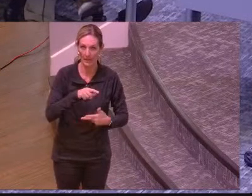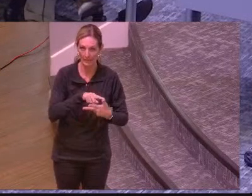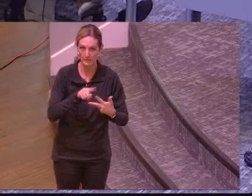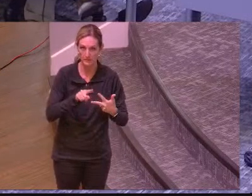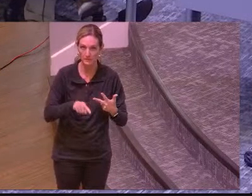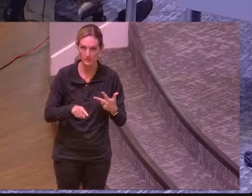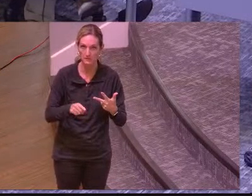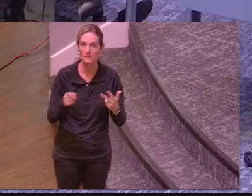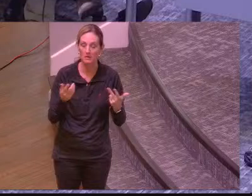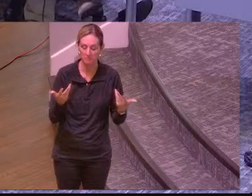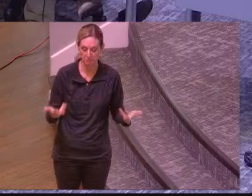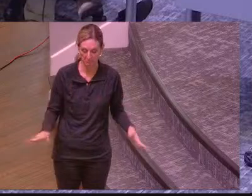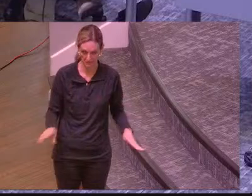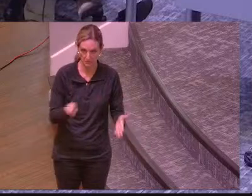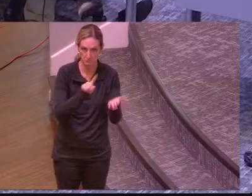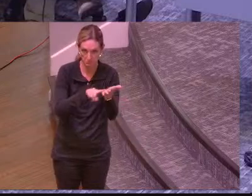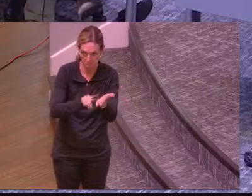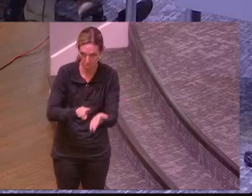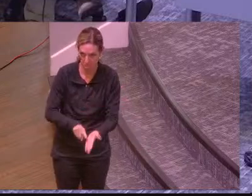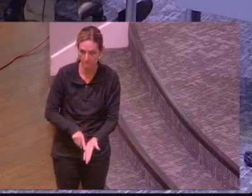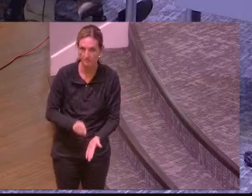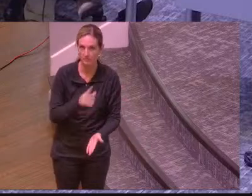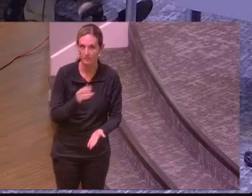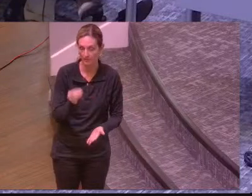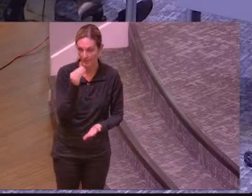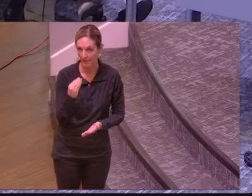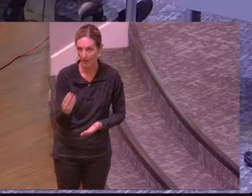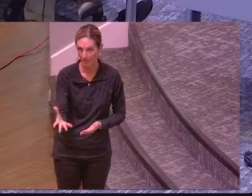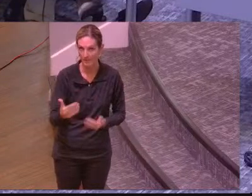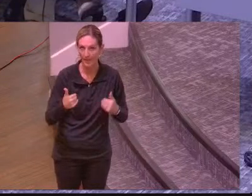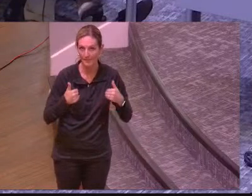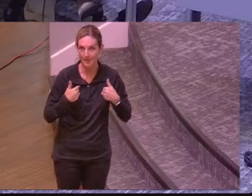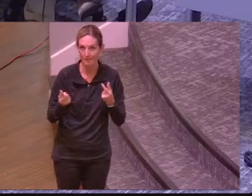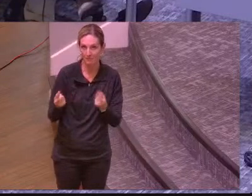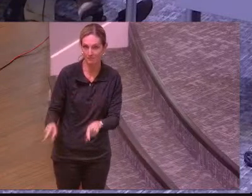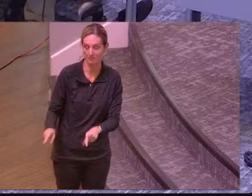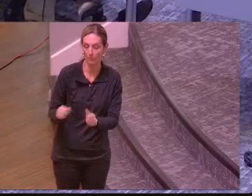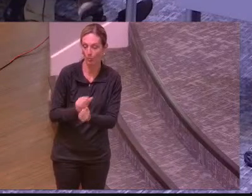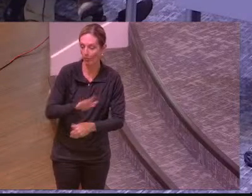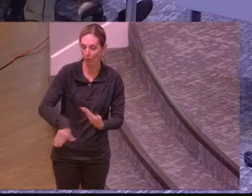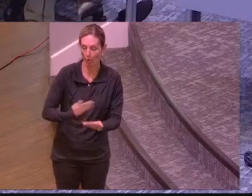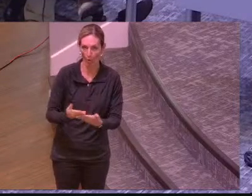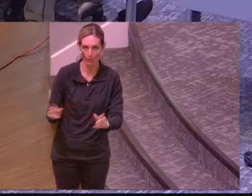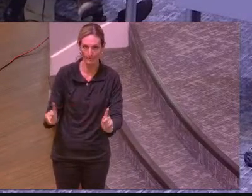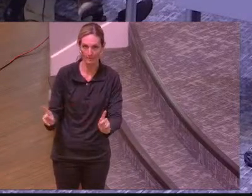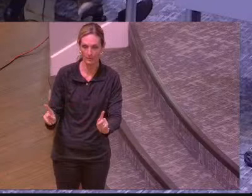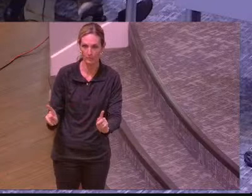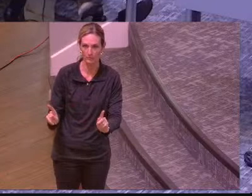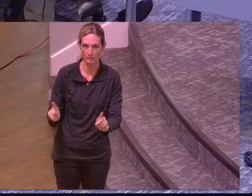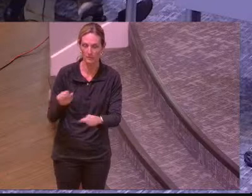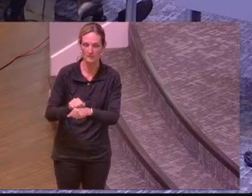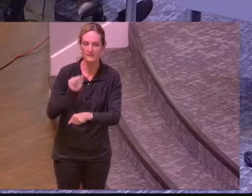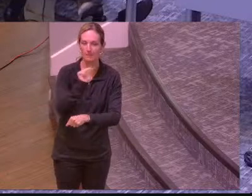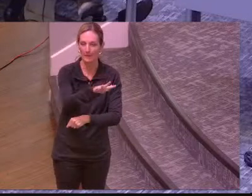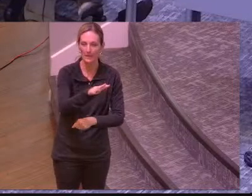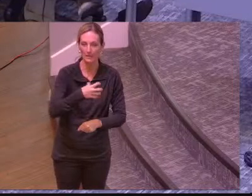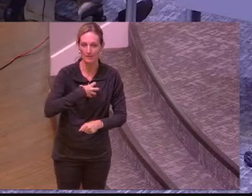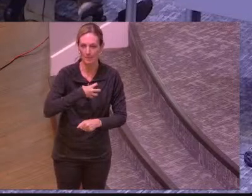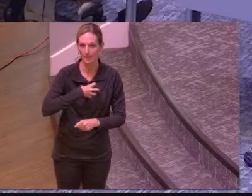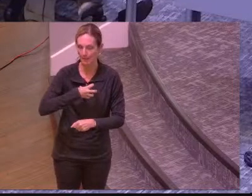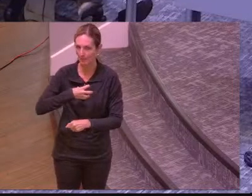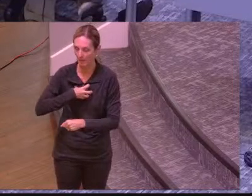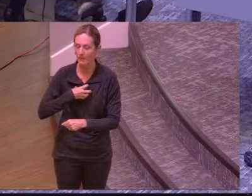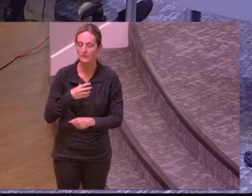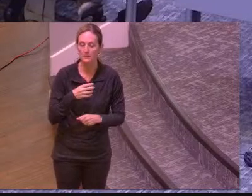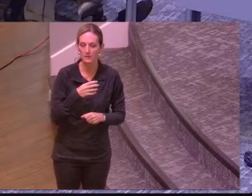completed. Updates have been given to all the individuals who submitted those complaints, and